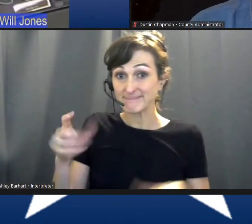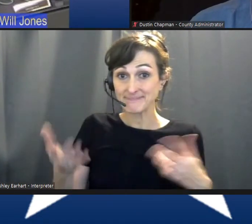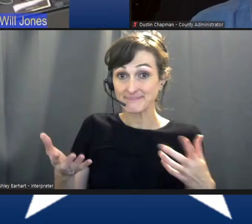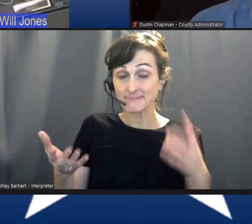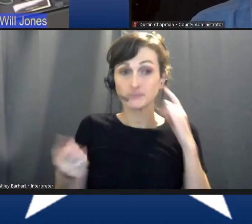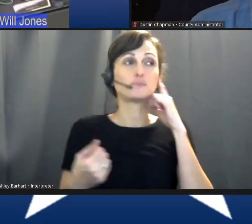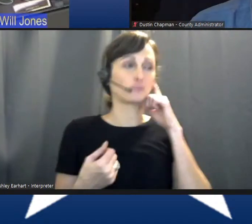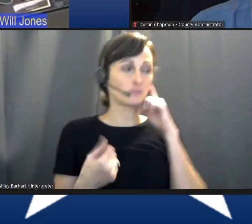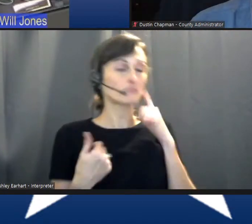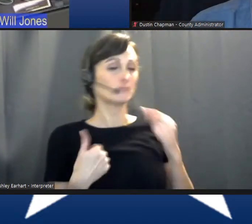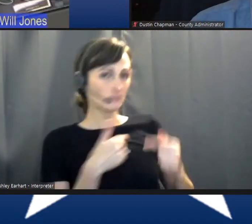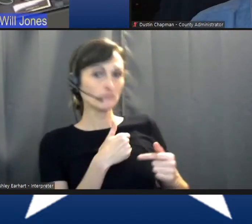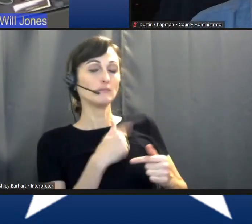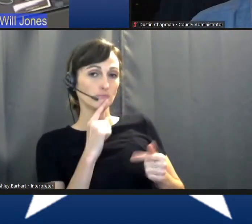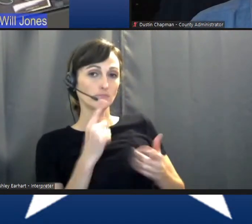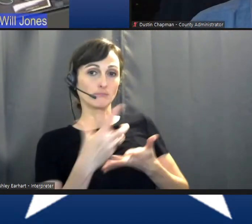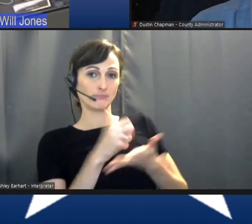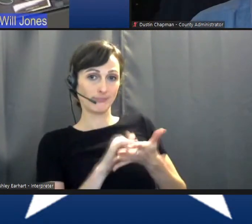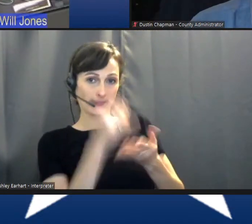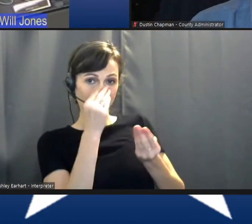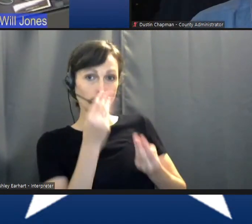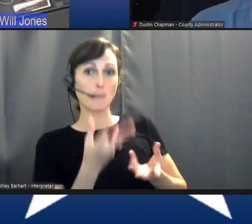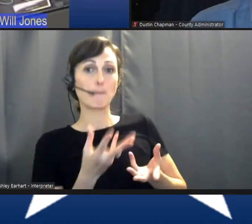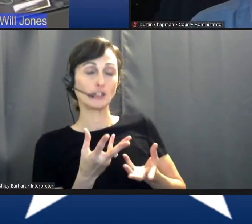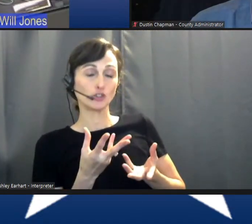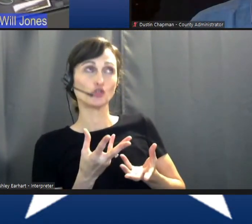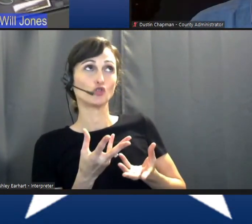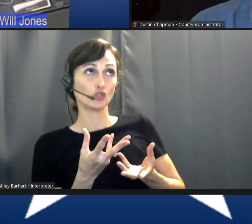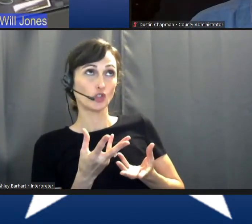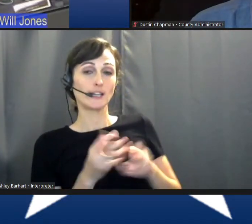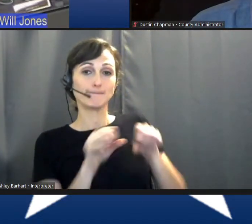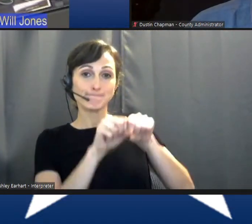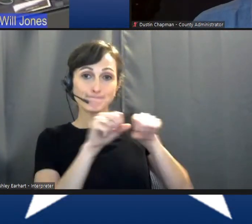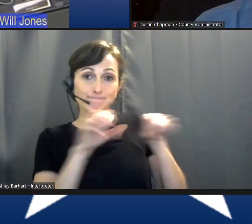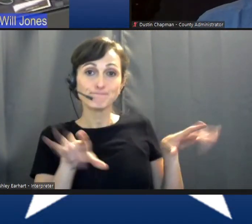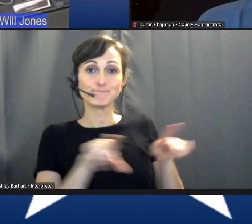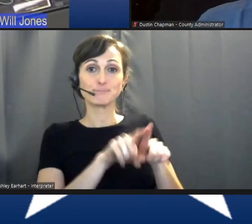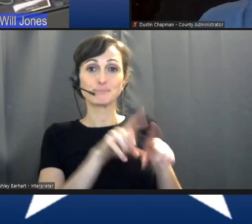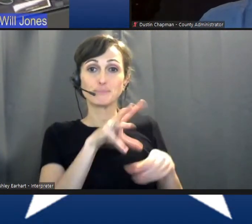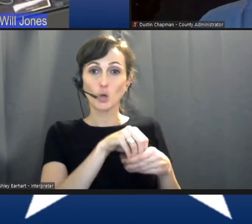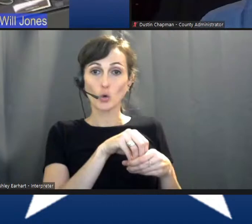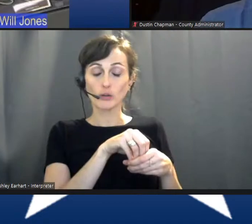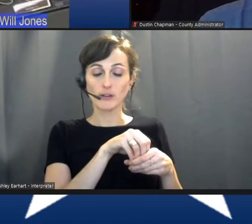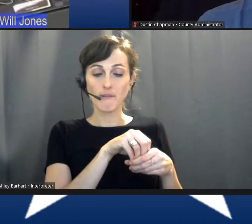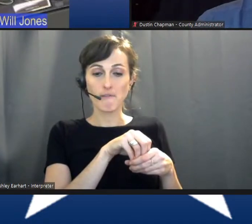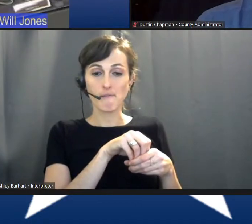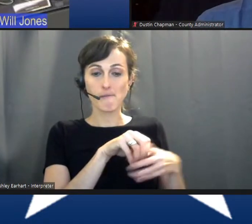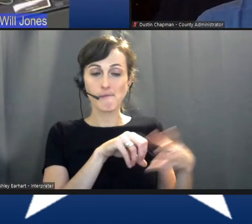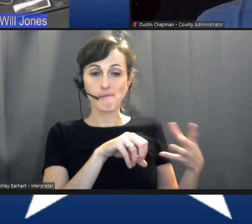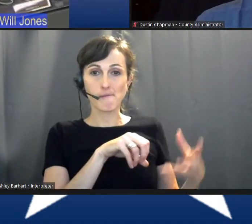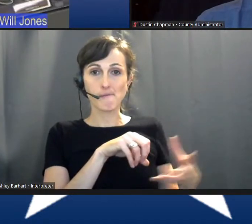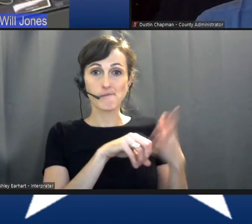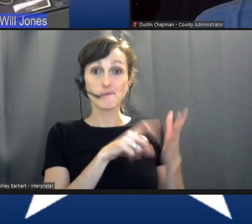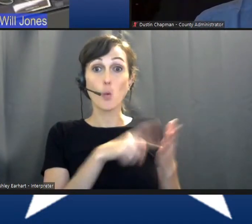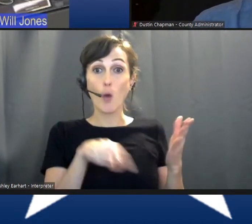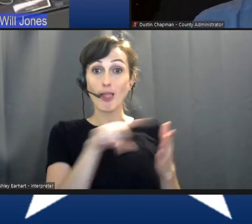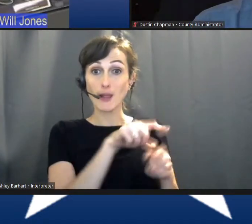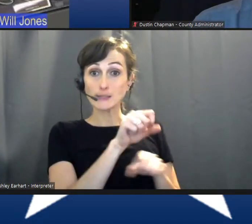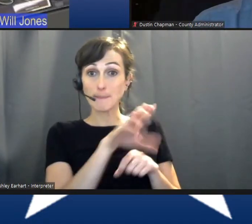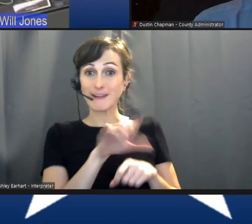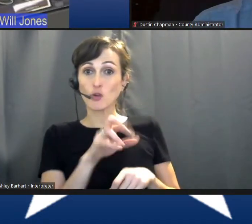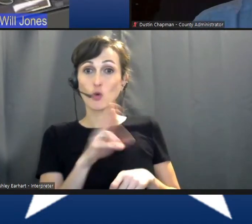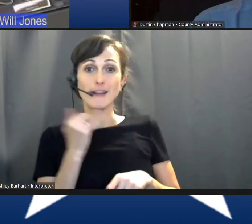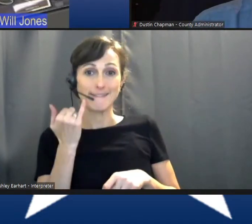We would get that information as part of what they're submitting, or if they don't submit